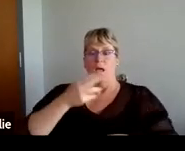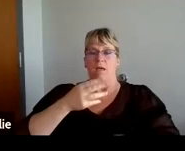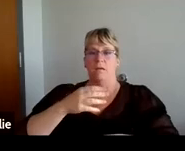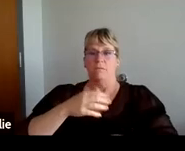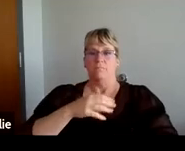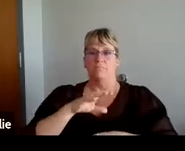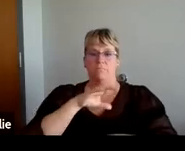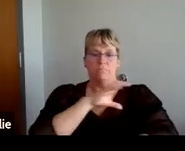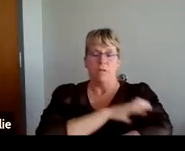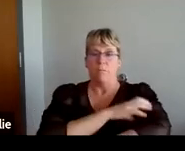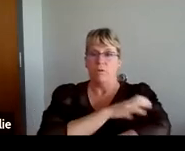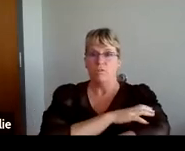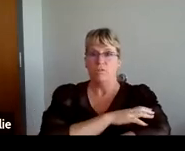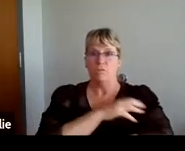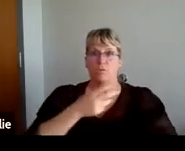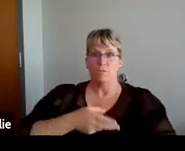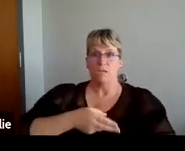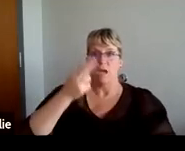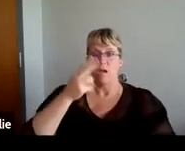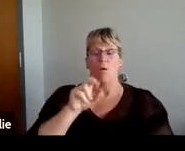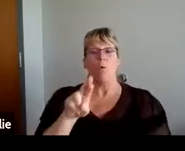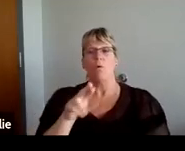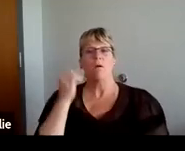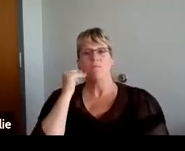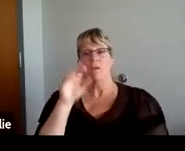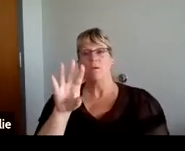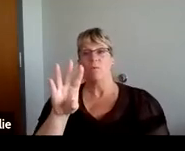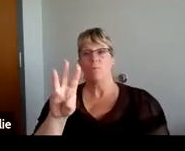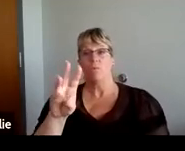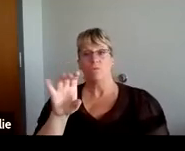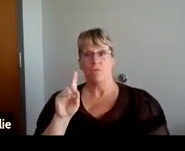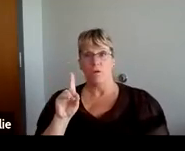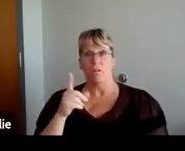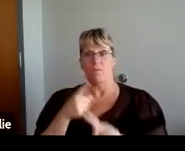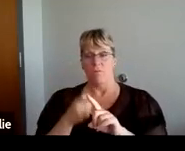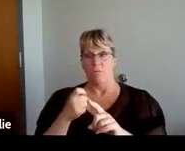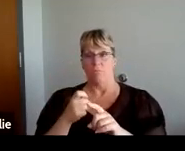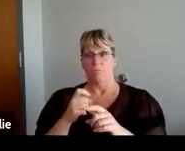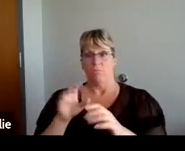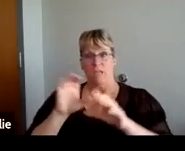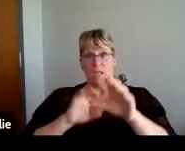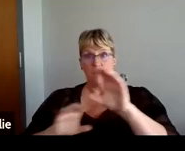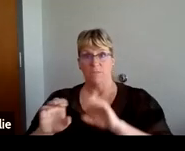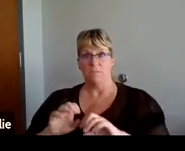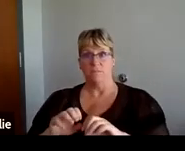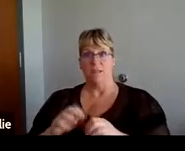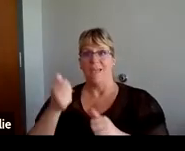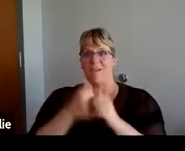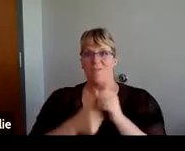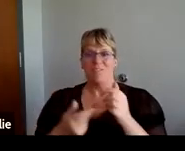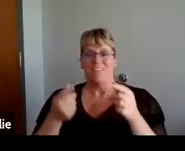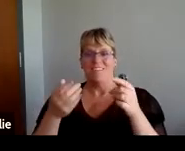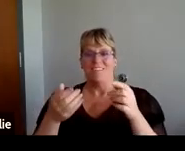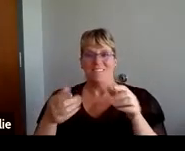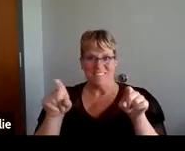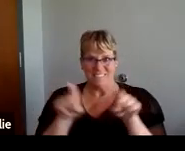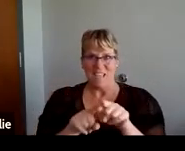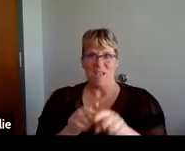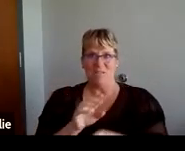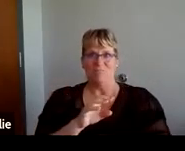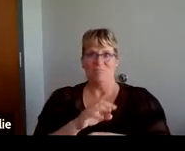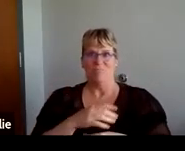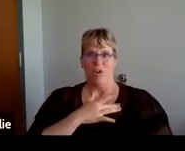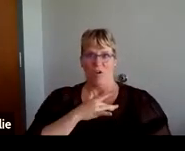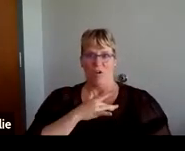an individual goes into withdrawal from some substances, their heart rate, their blood pressure may increase over